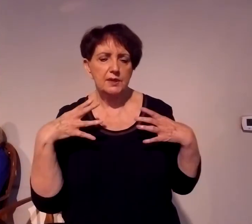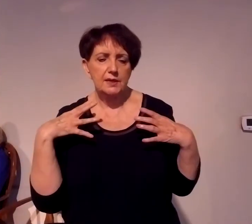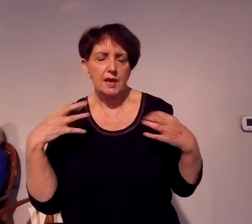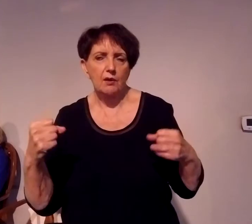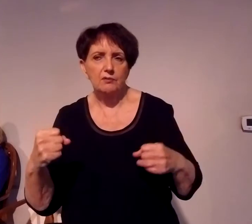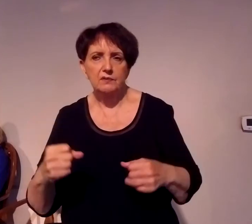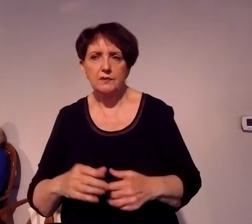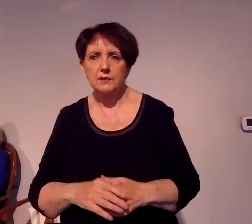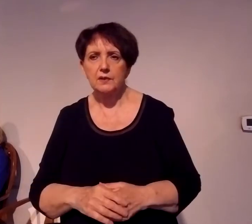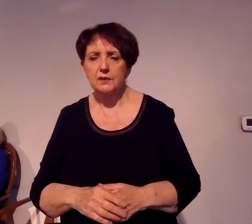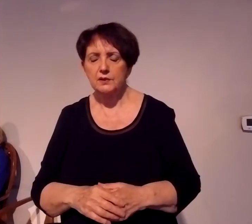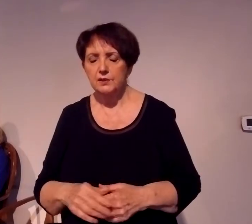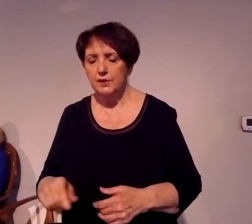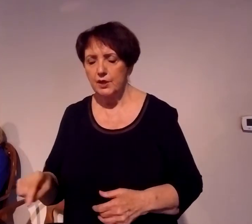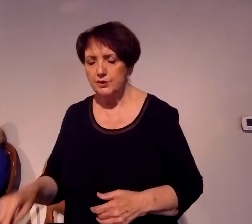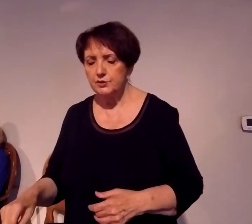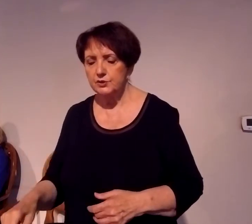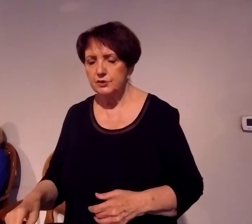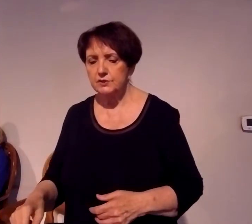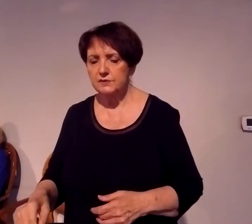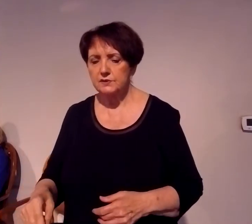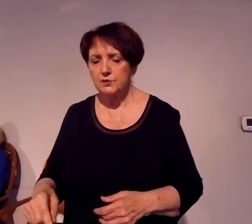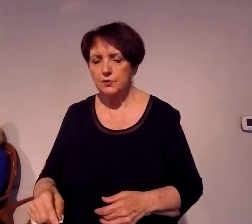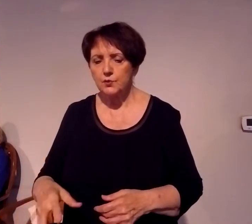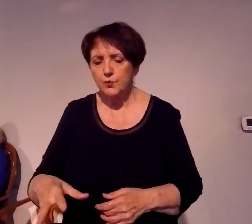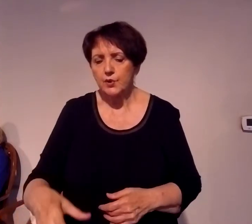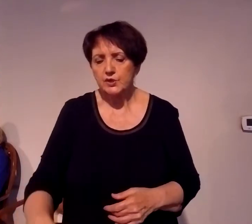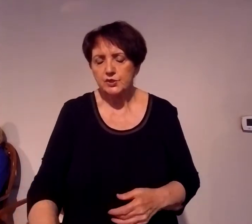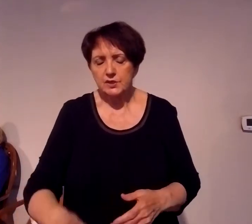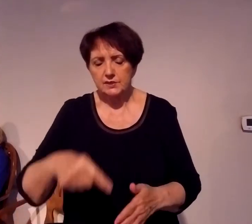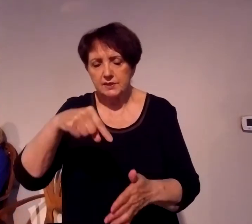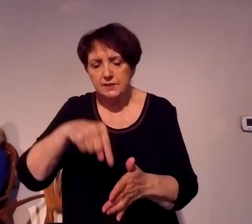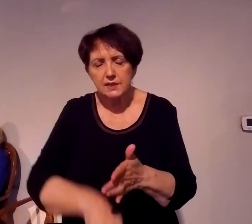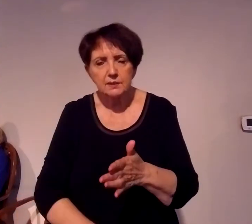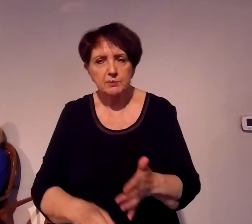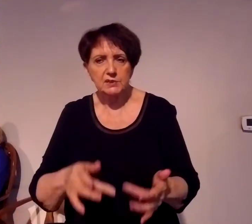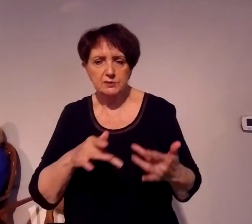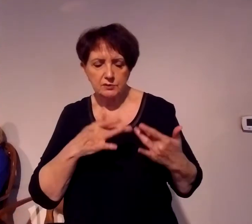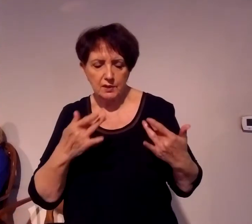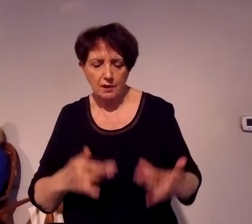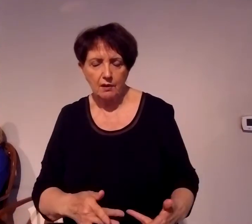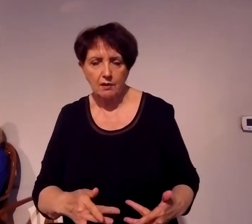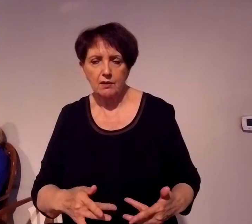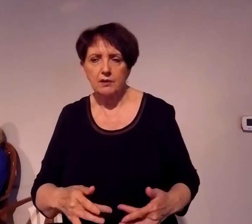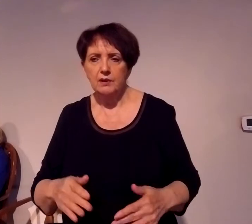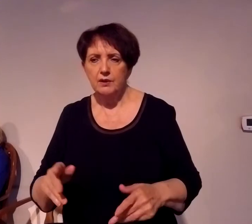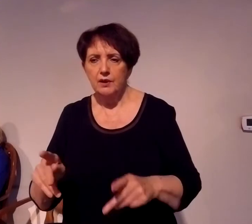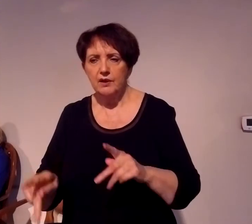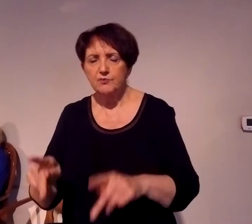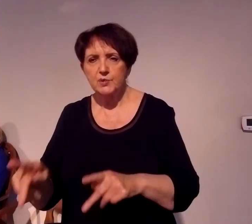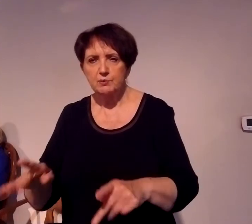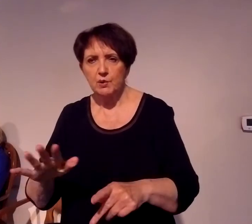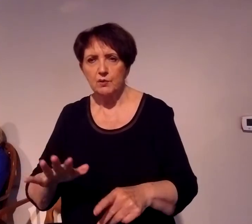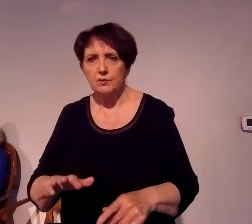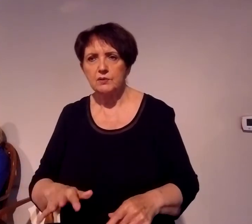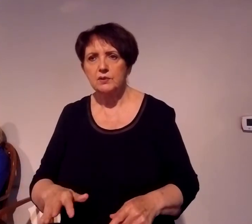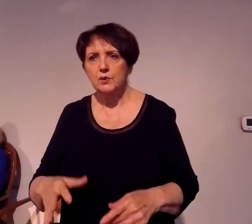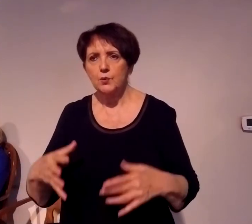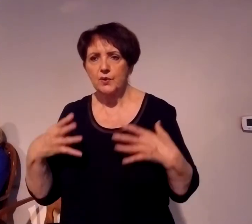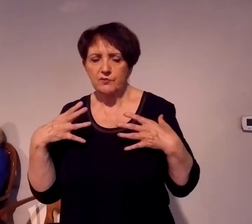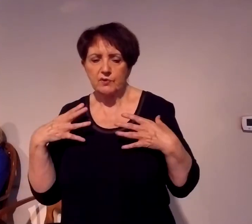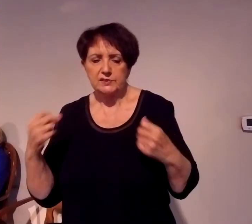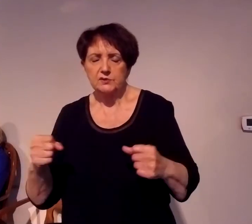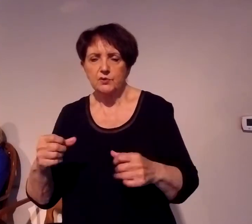She is reaching deep into the heart of human reconciliation with restorative justice. She is